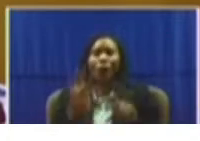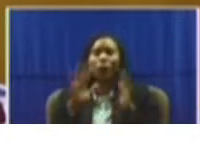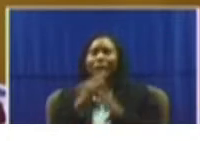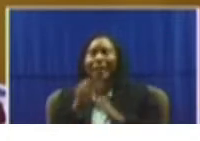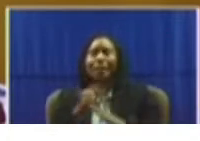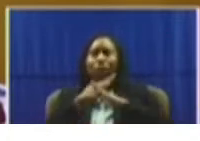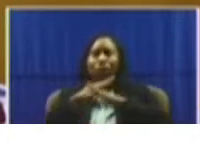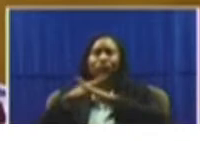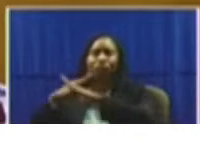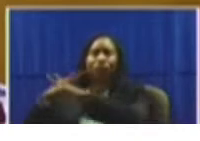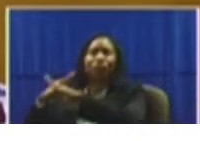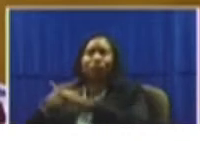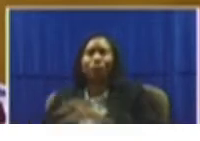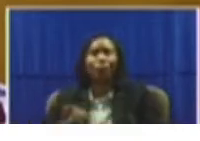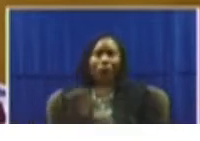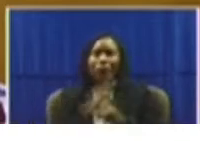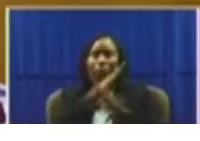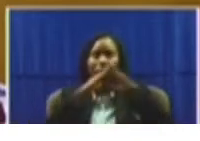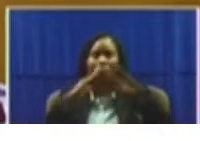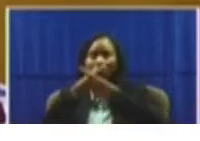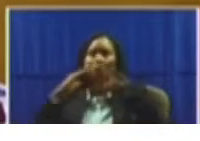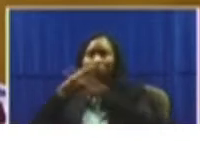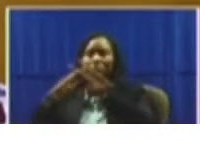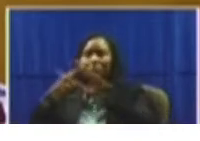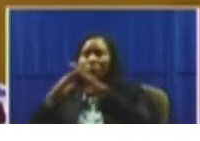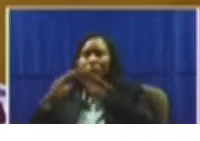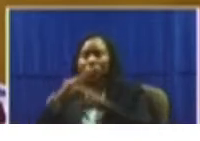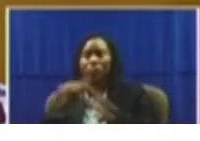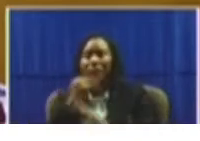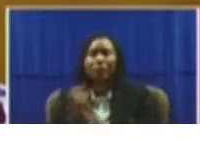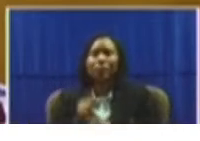No. Please mute.